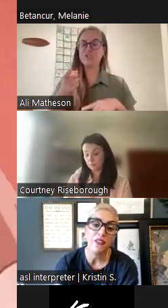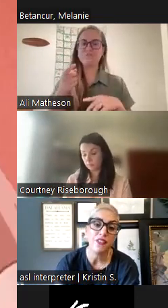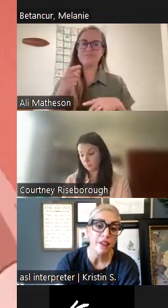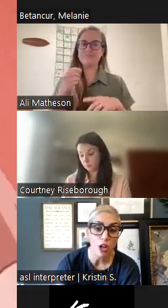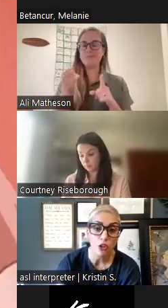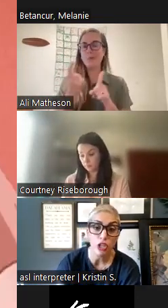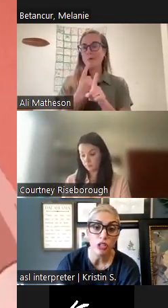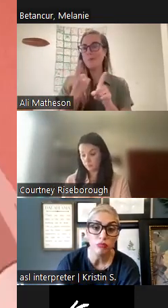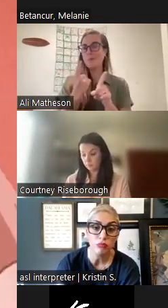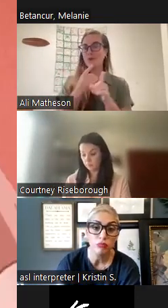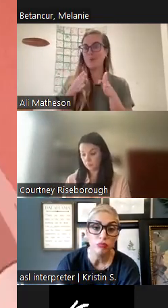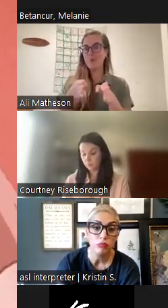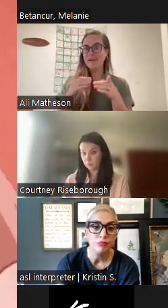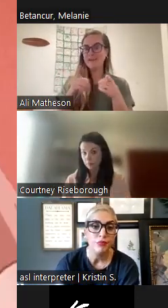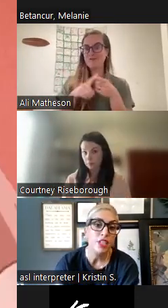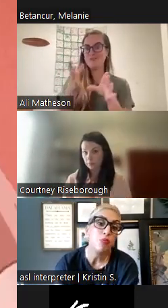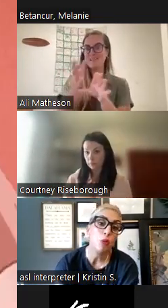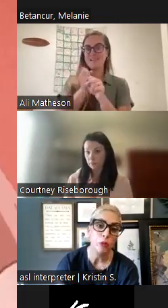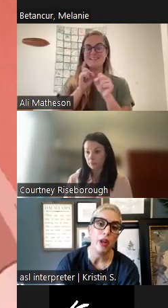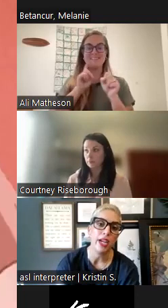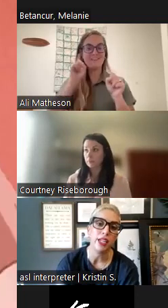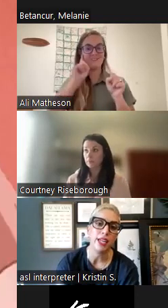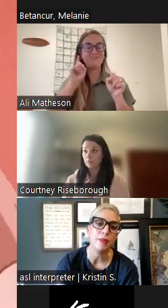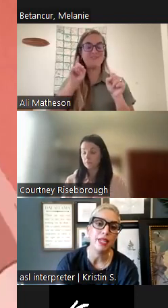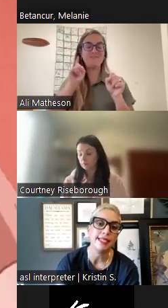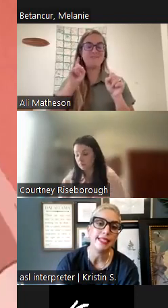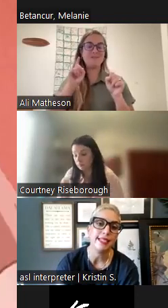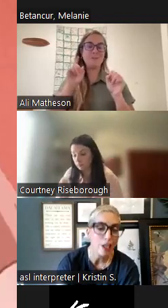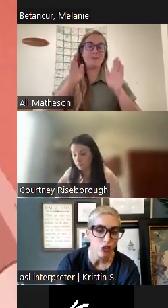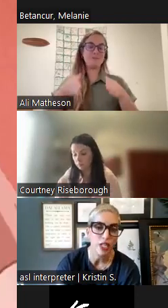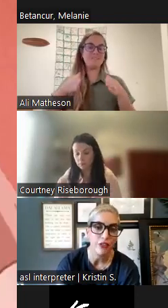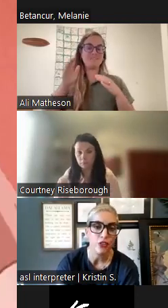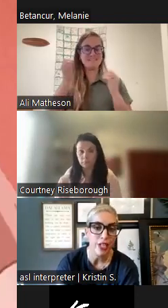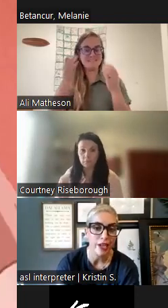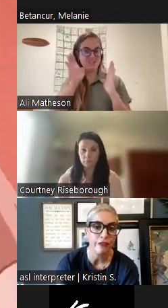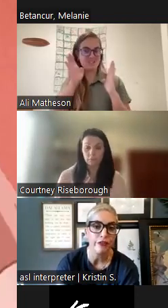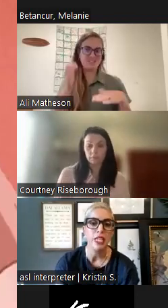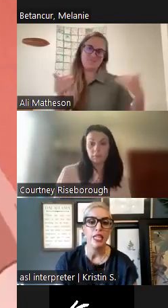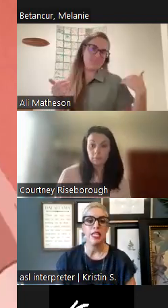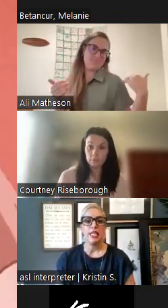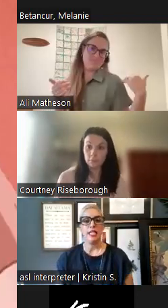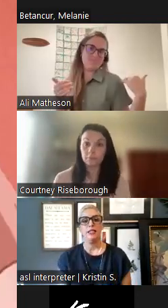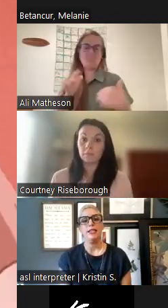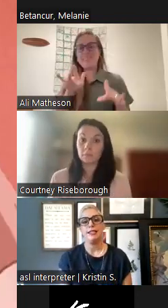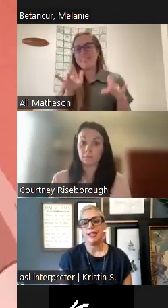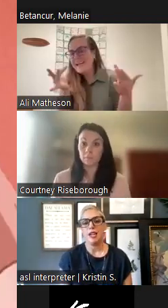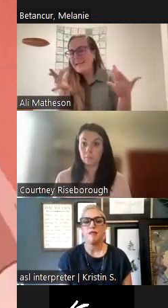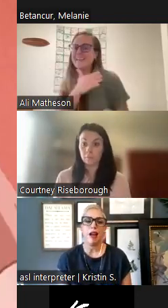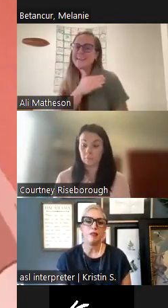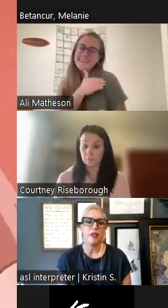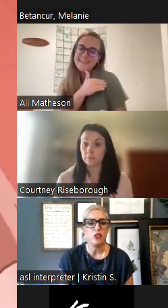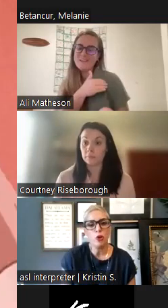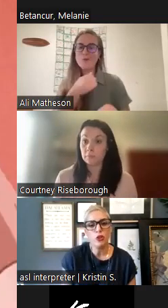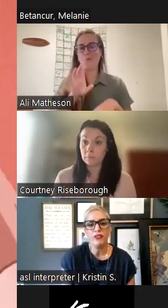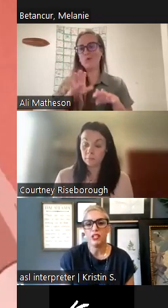So in deaf culture, the appropriate way to get somebody's attention if they're deaf, it's like